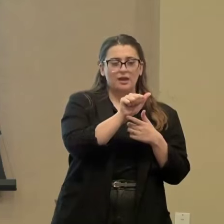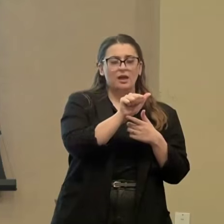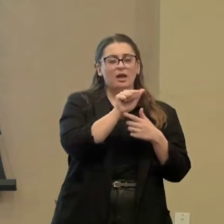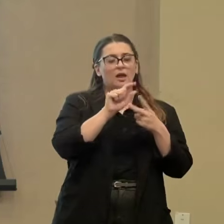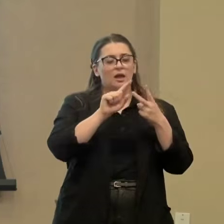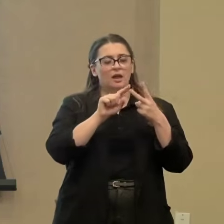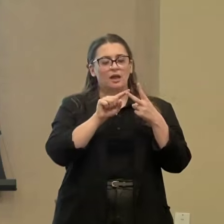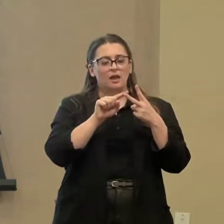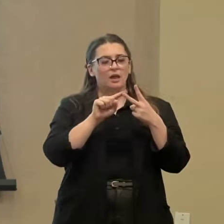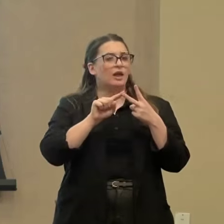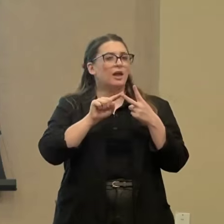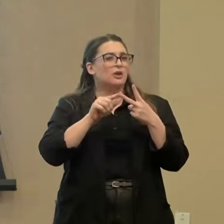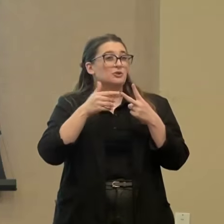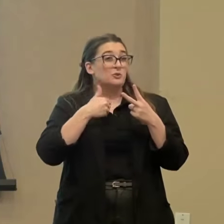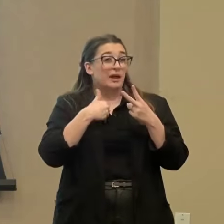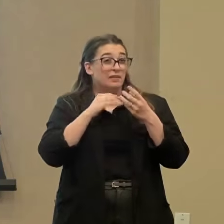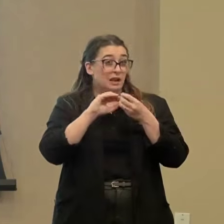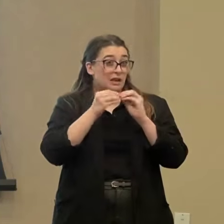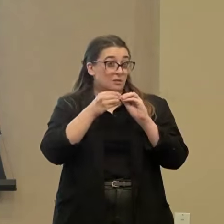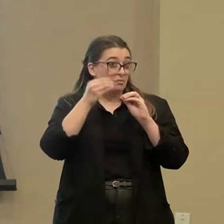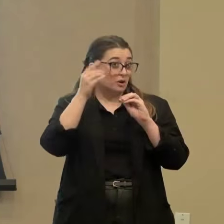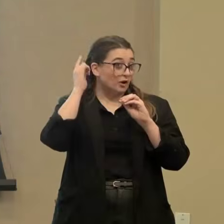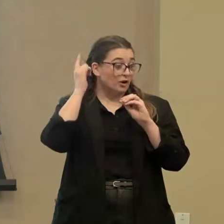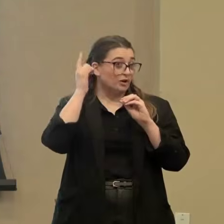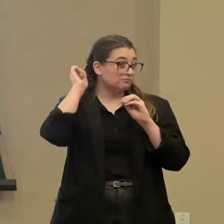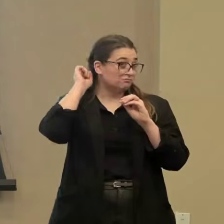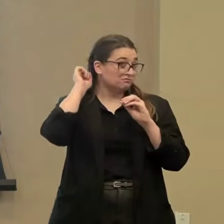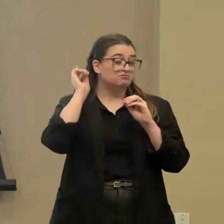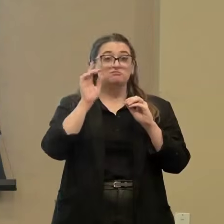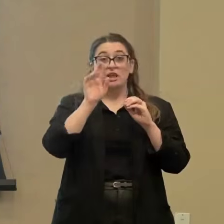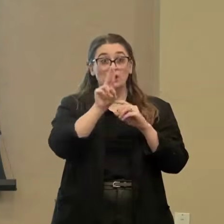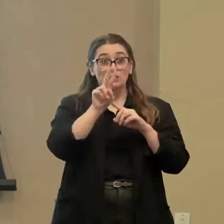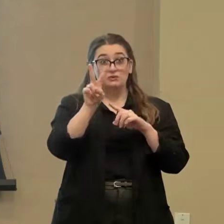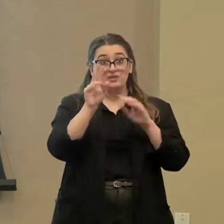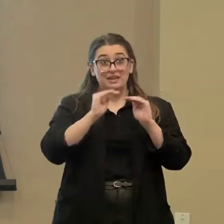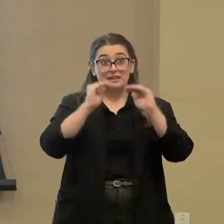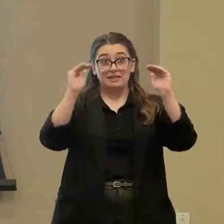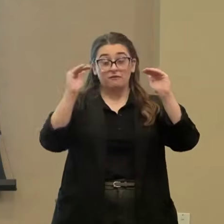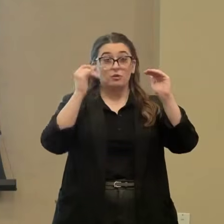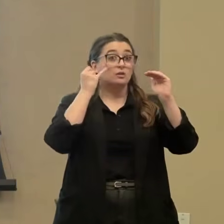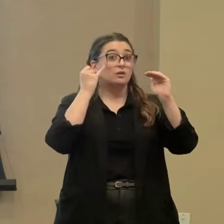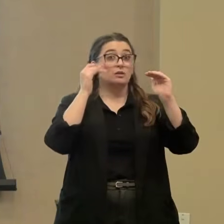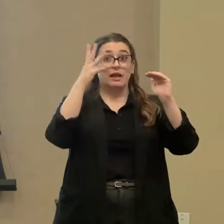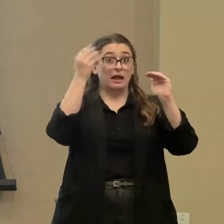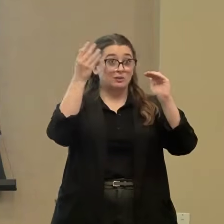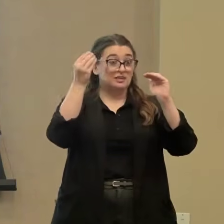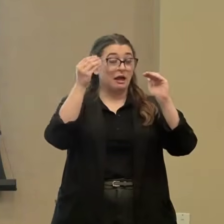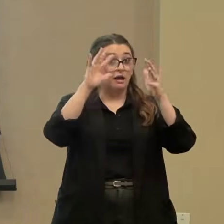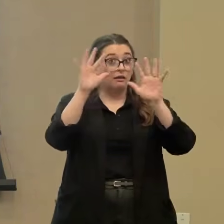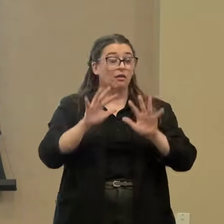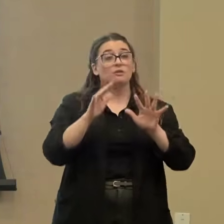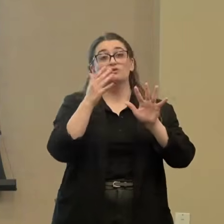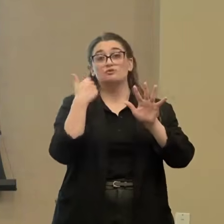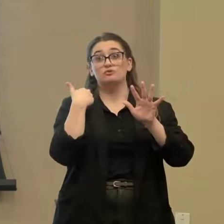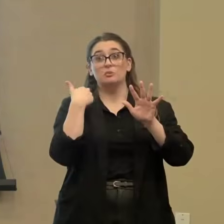mind in terms of the UV that's outside that you would advise your patients with SLE or discoid lupus to sort